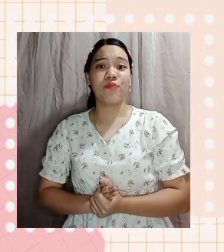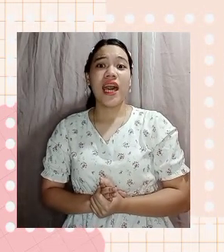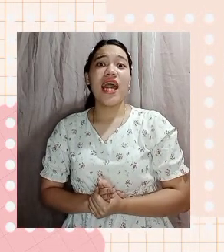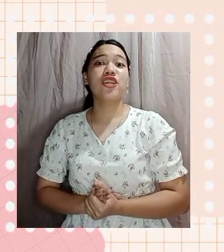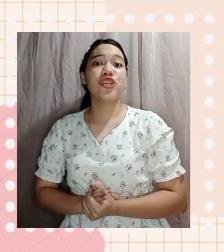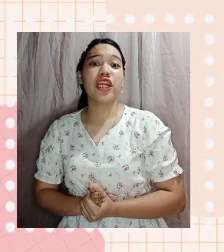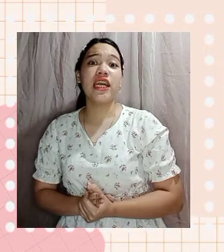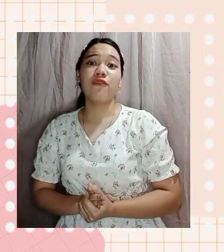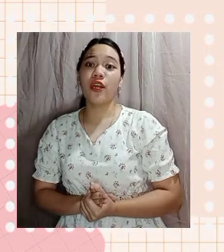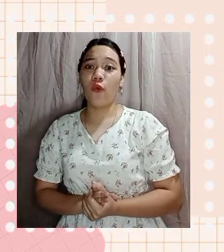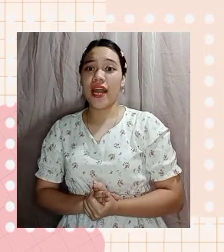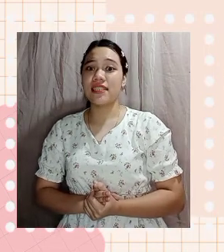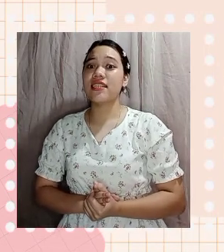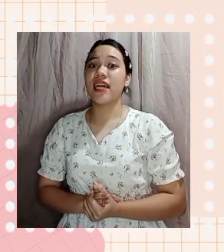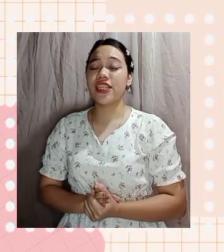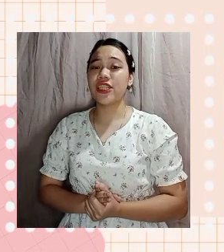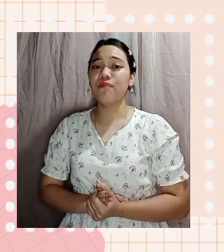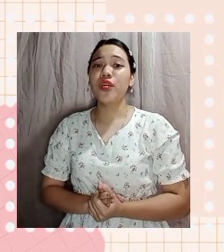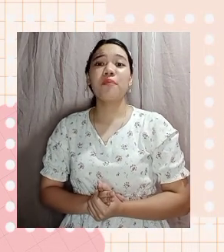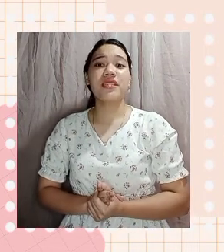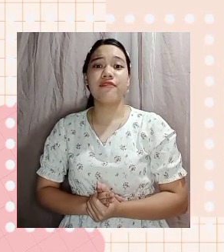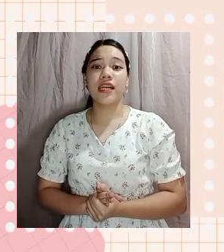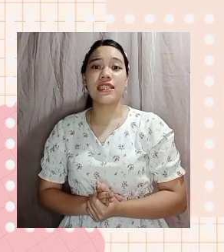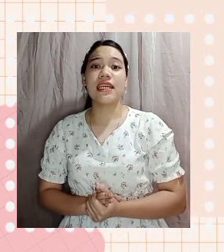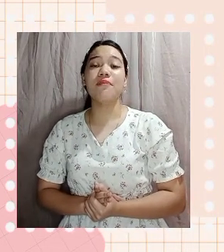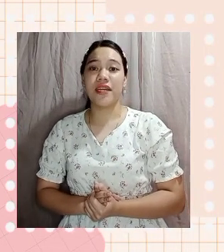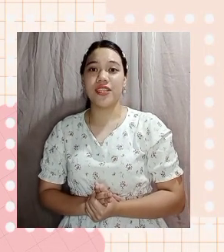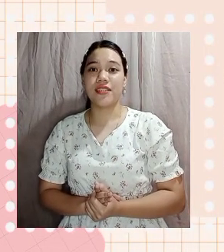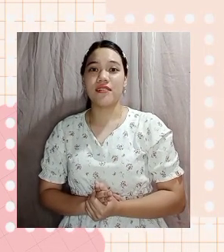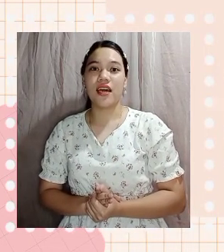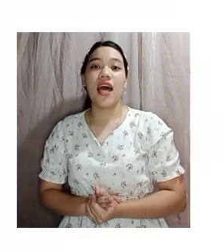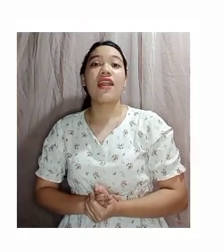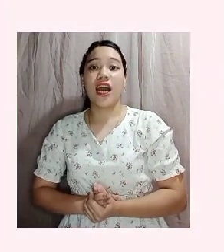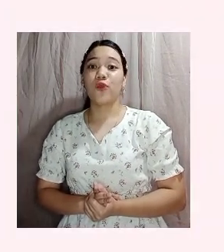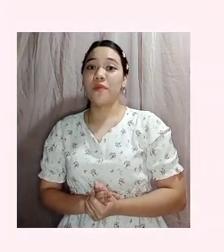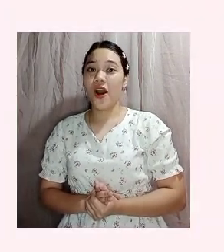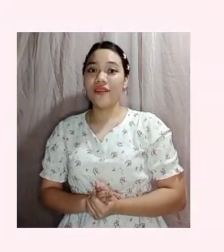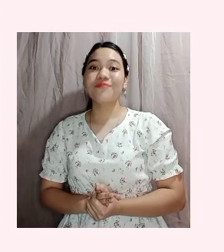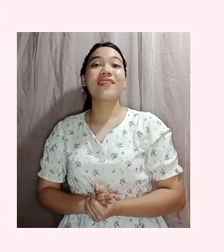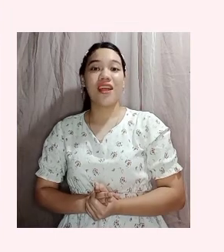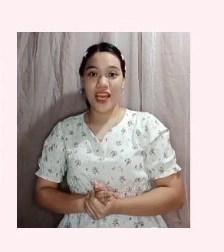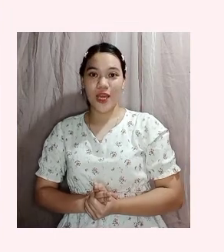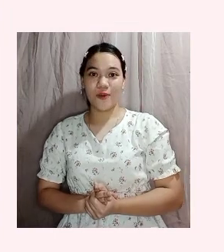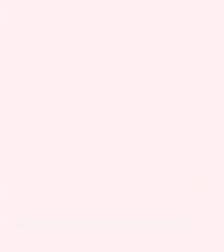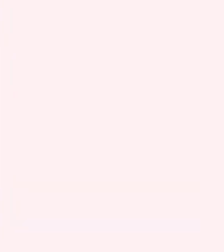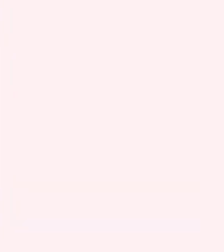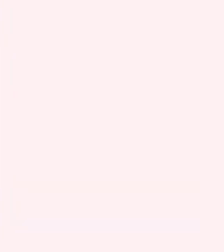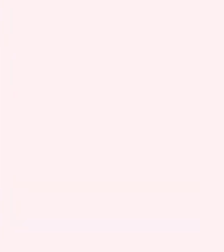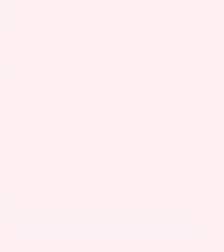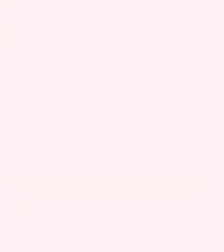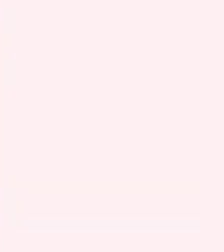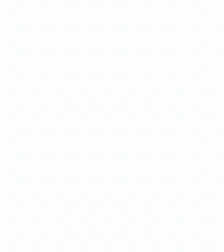goal, and the journey requires dedication, perseverance, and patience. That would be all. Thank you.